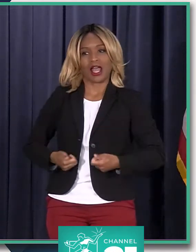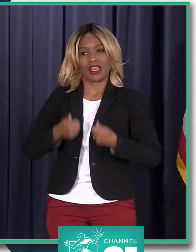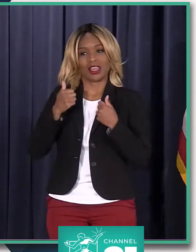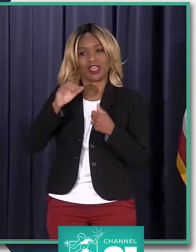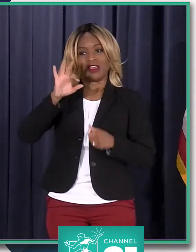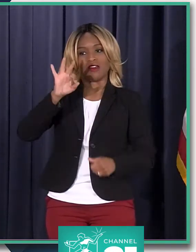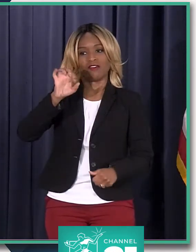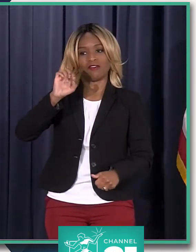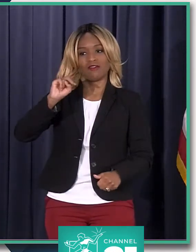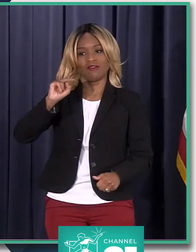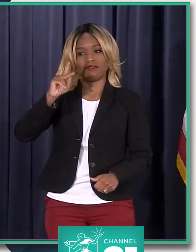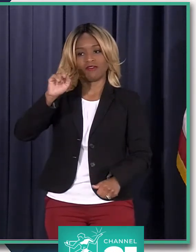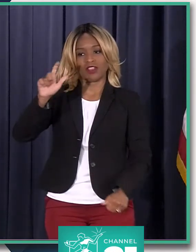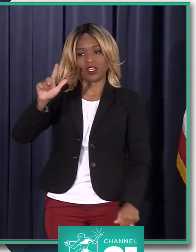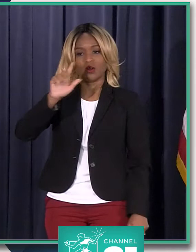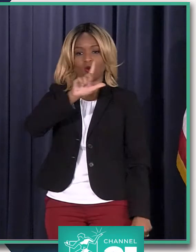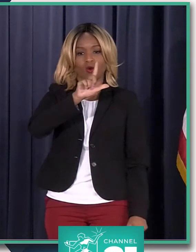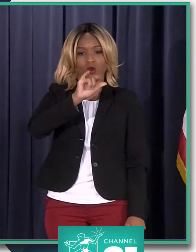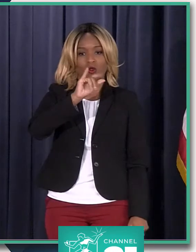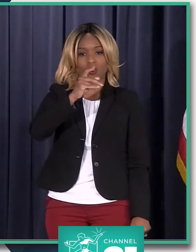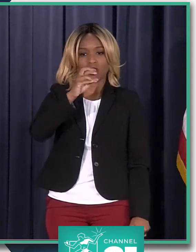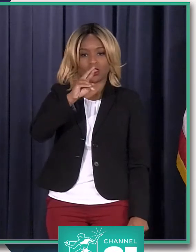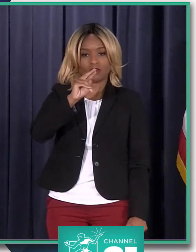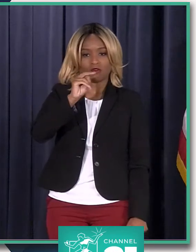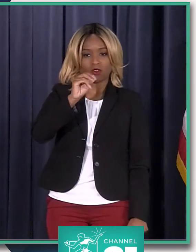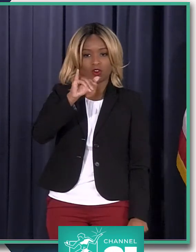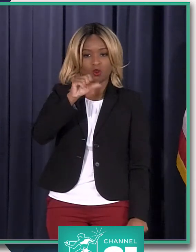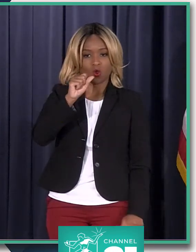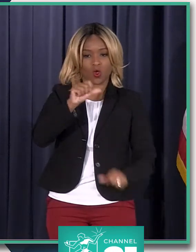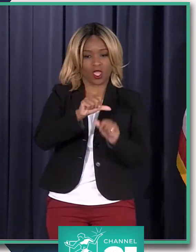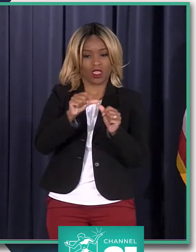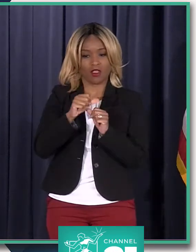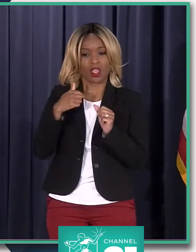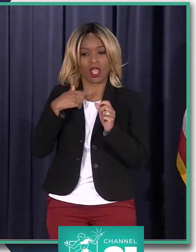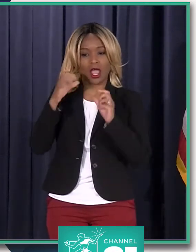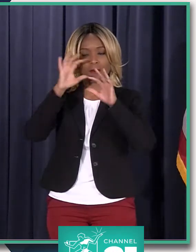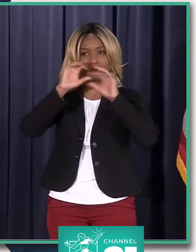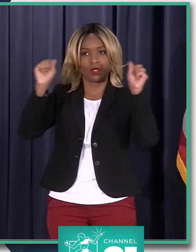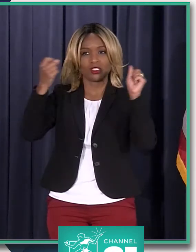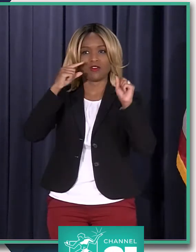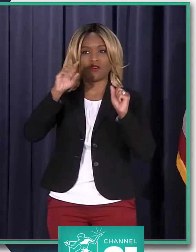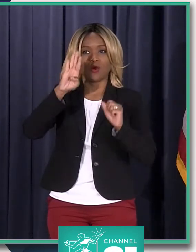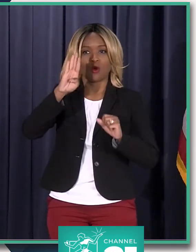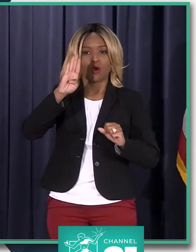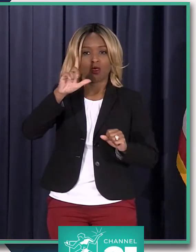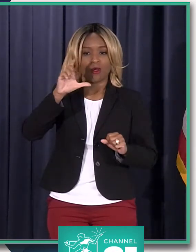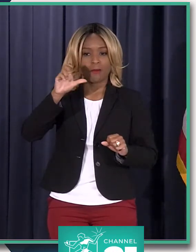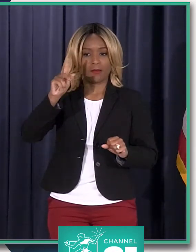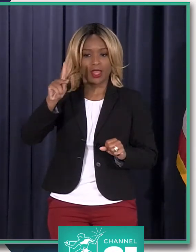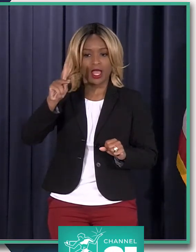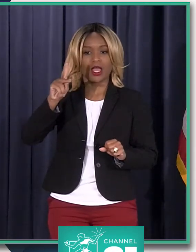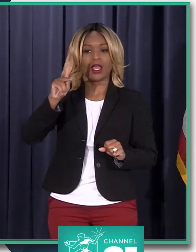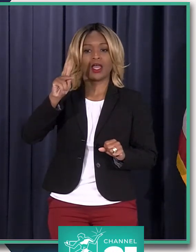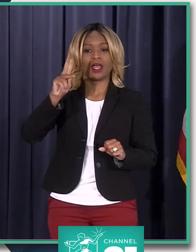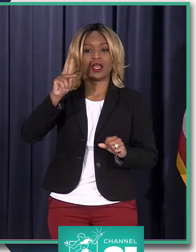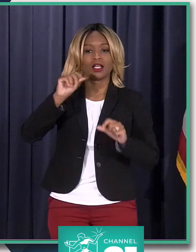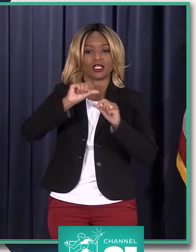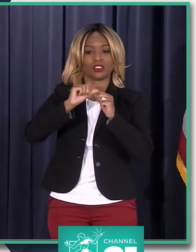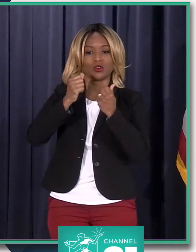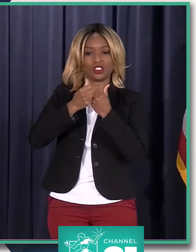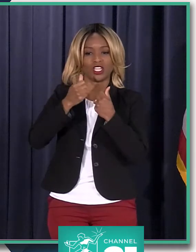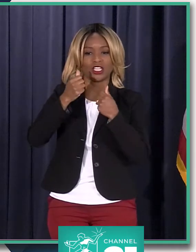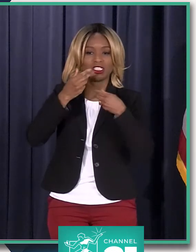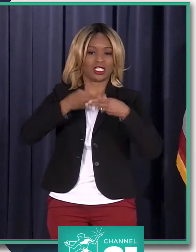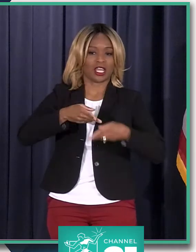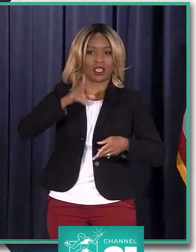Finkel Livernois area. Okay. I'm the president for DeSoto Ellsworth Black Association. We go by DEBA. We have a